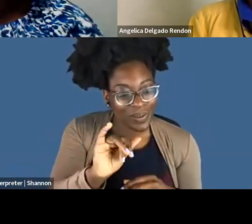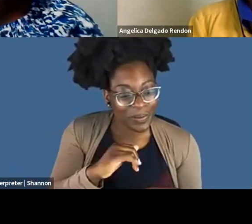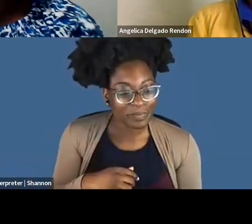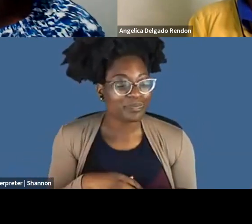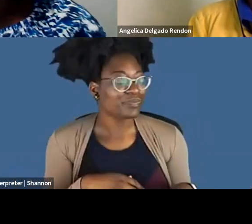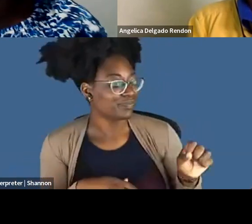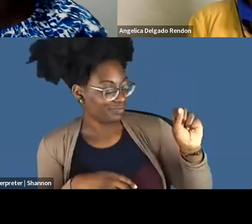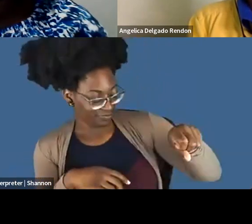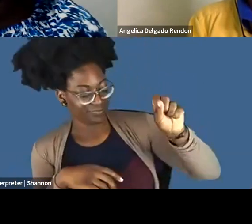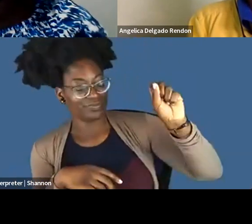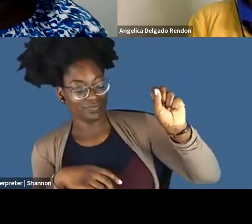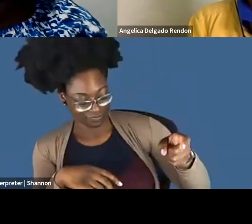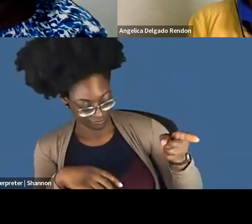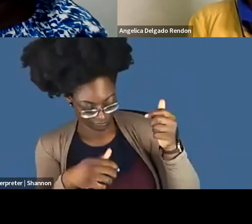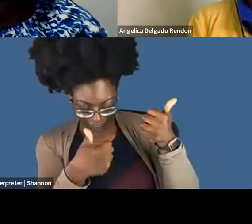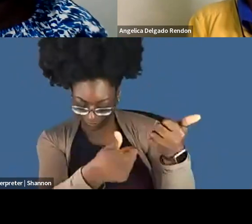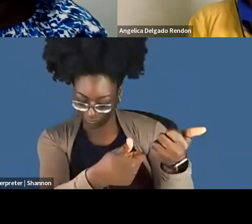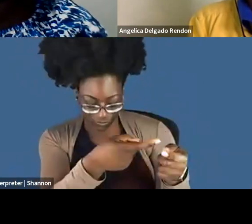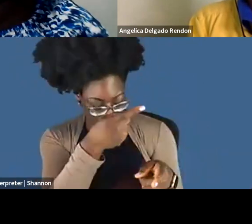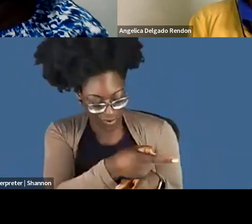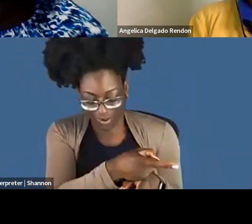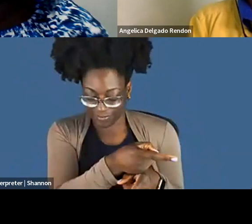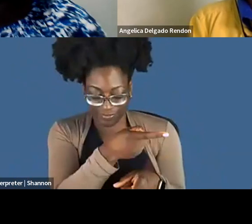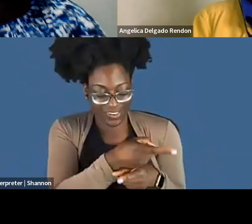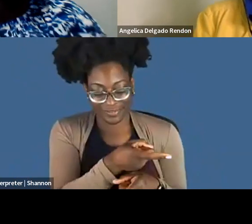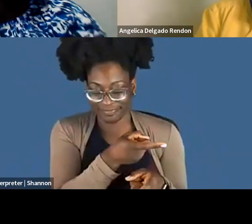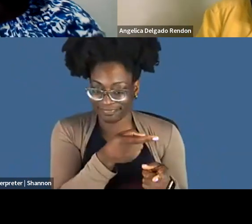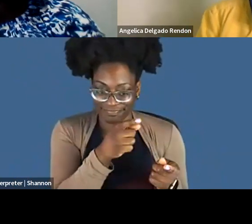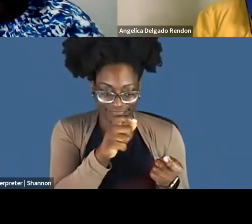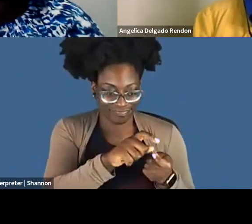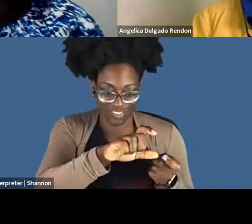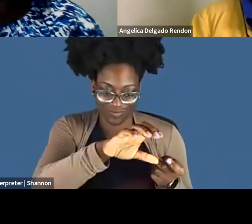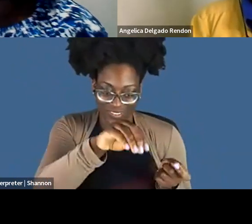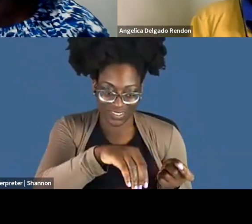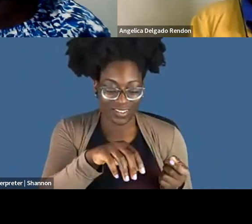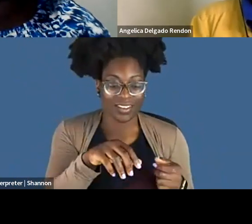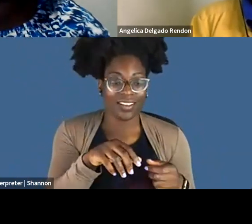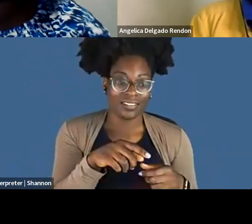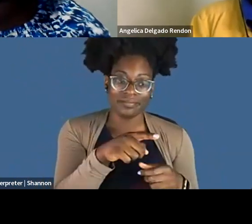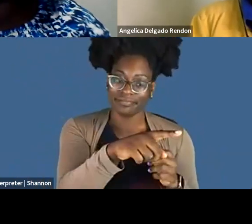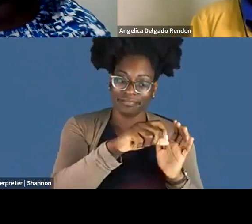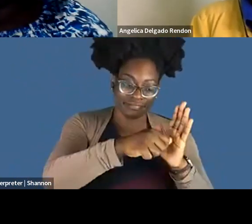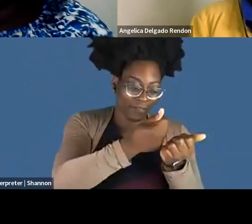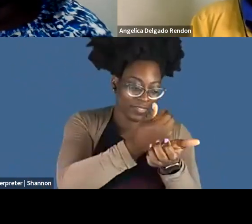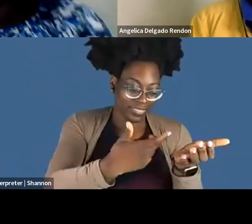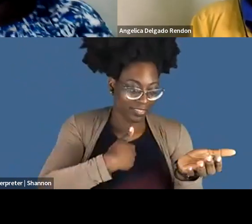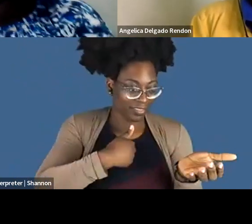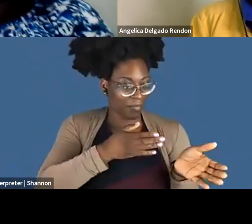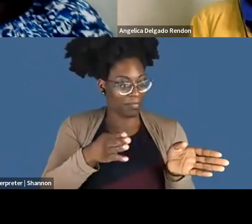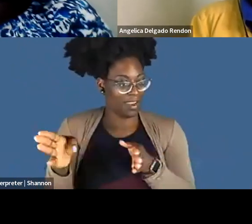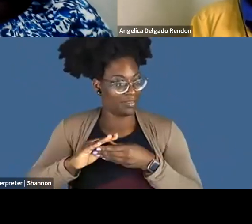right, like in the center of this lane. You definitely highlighted everything that I was going to talk